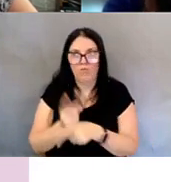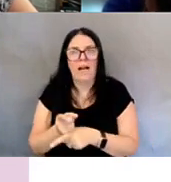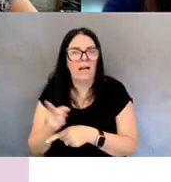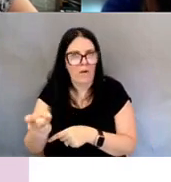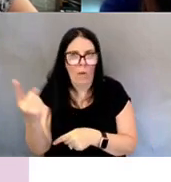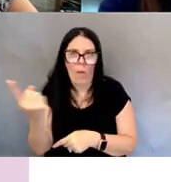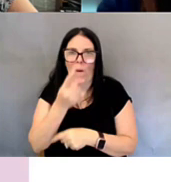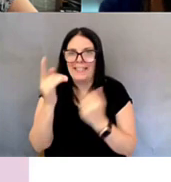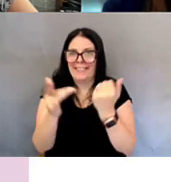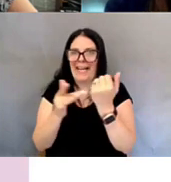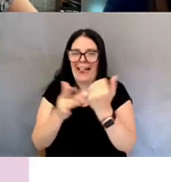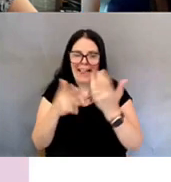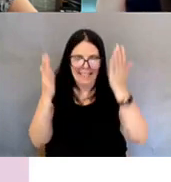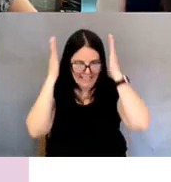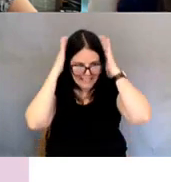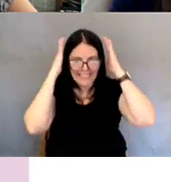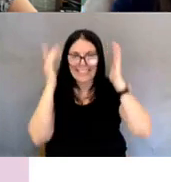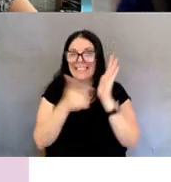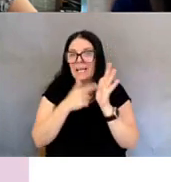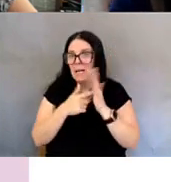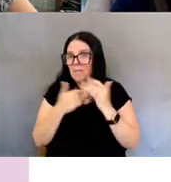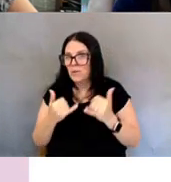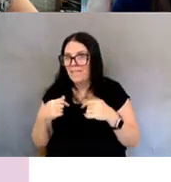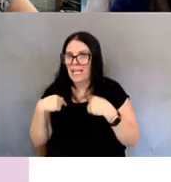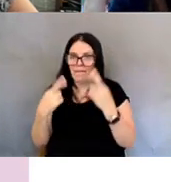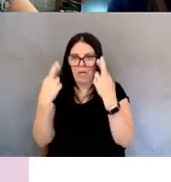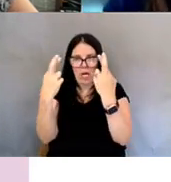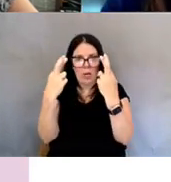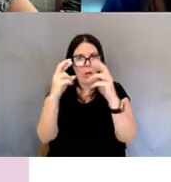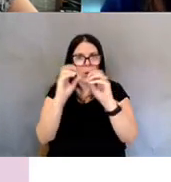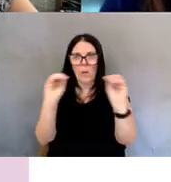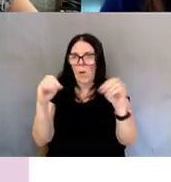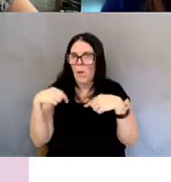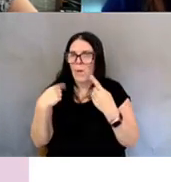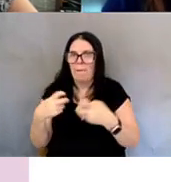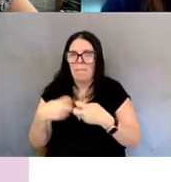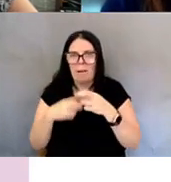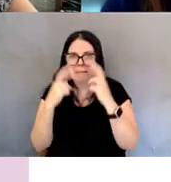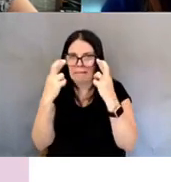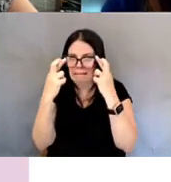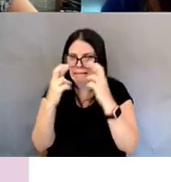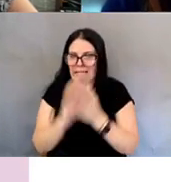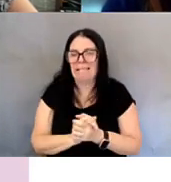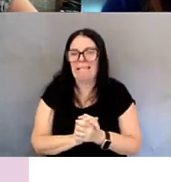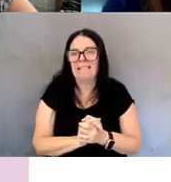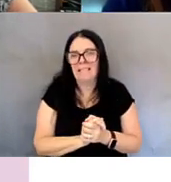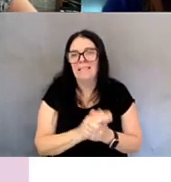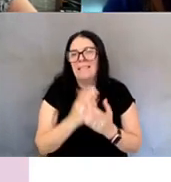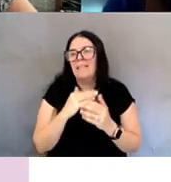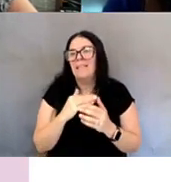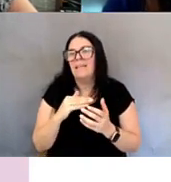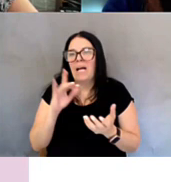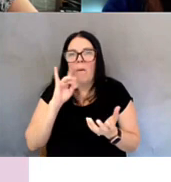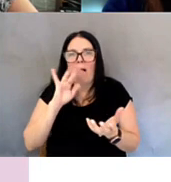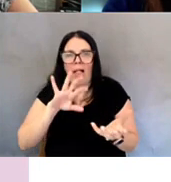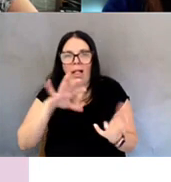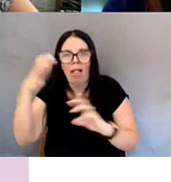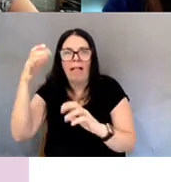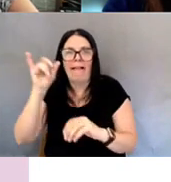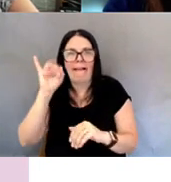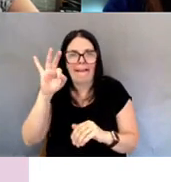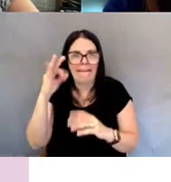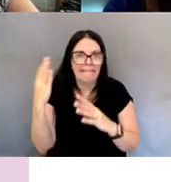it. We're lucky we have none today so far, fingers crossed. Flow is interrupted,